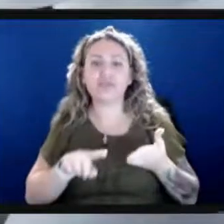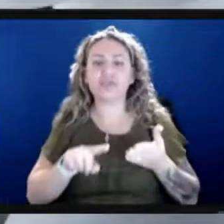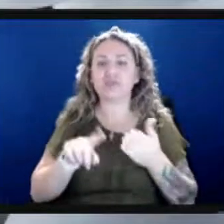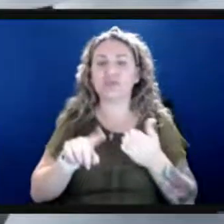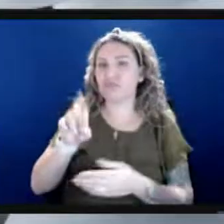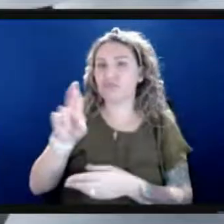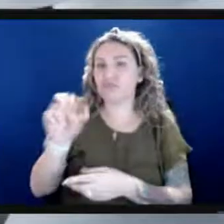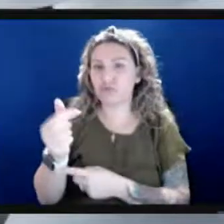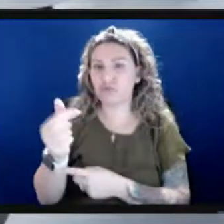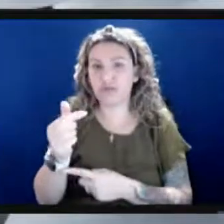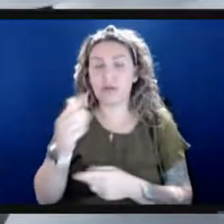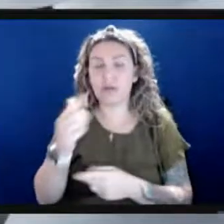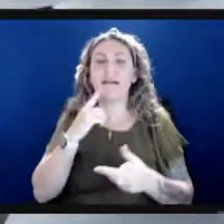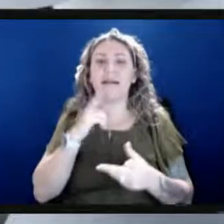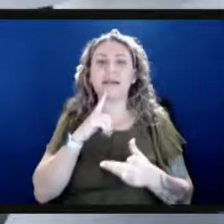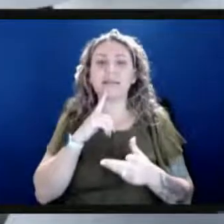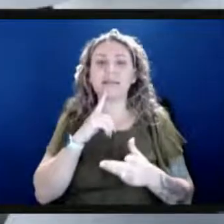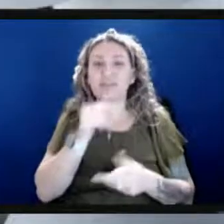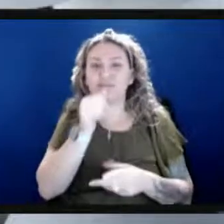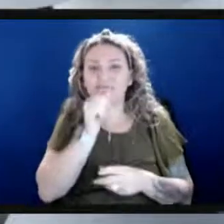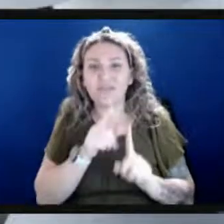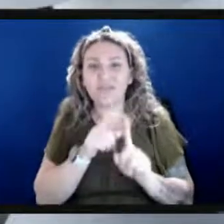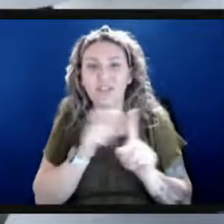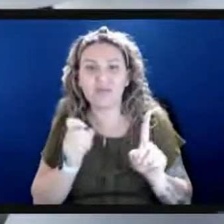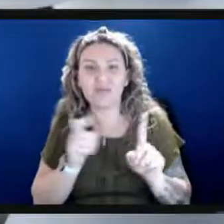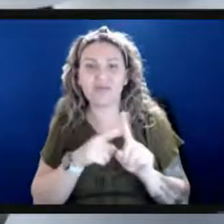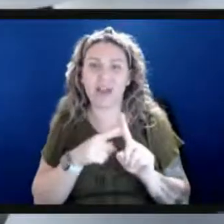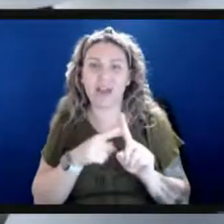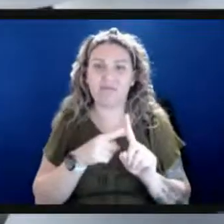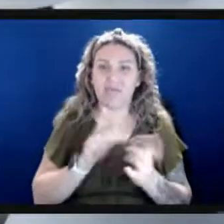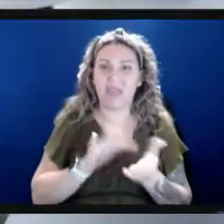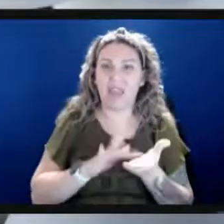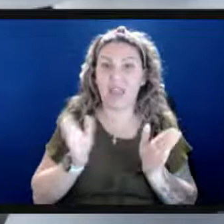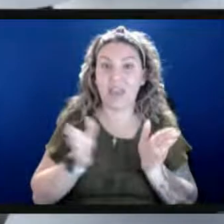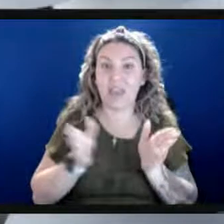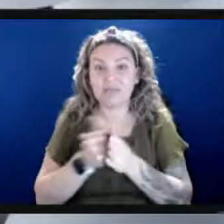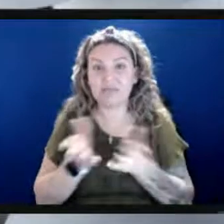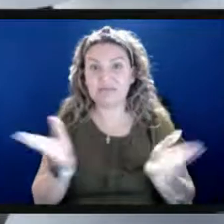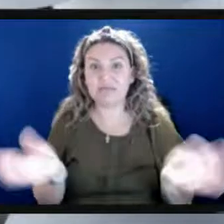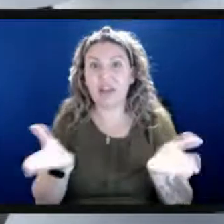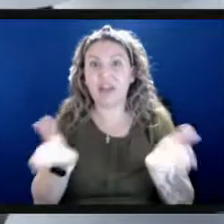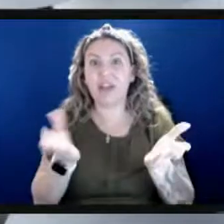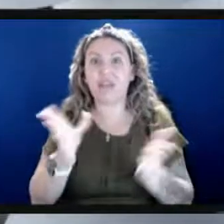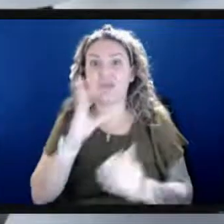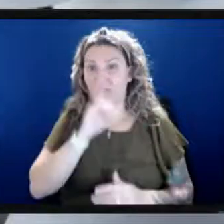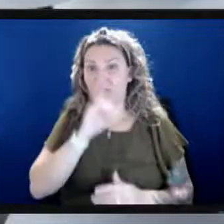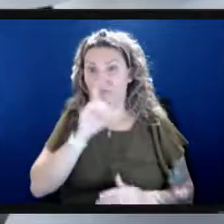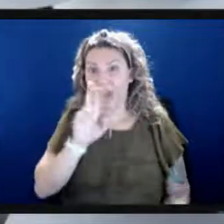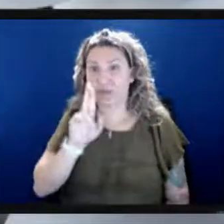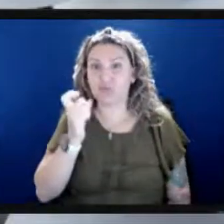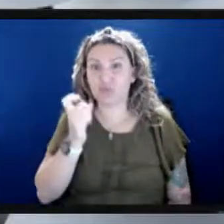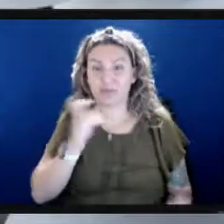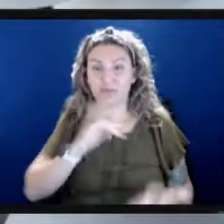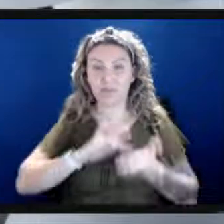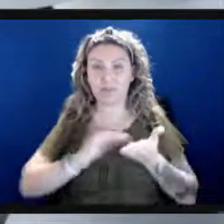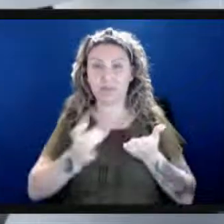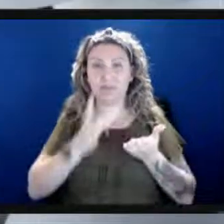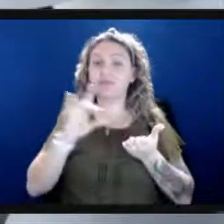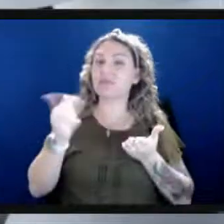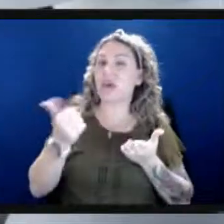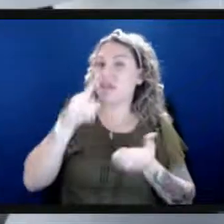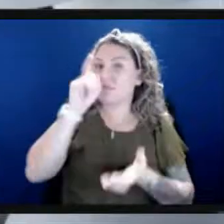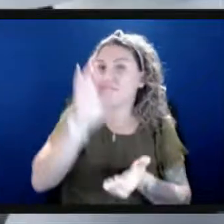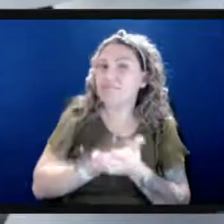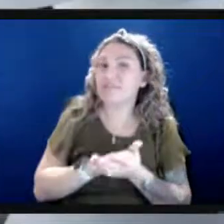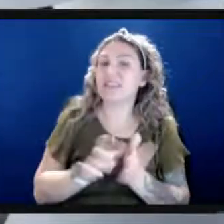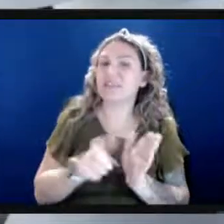issues like everyone else, accelerated the toxicity of their fake prescription pills. Others believe demand is driven by feelings